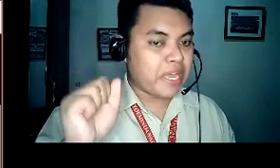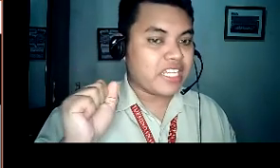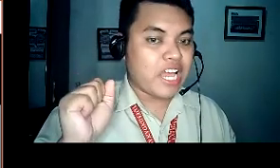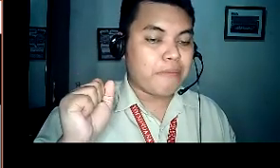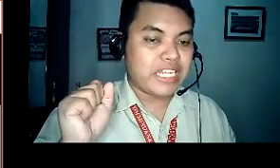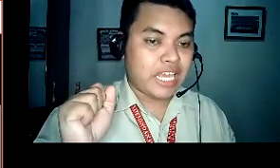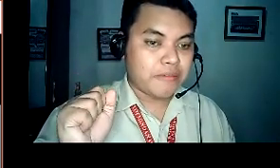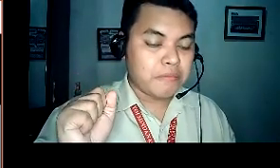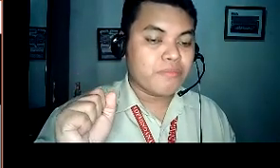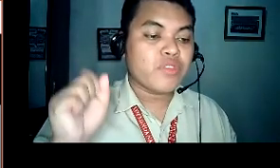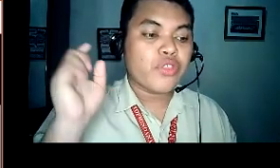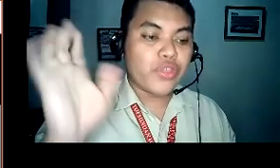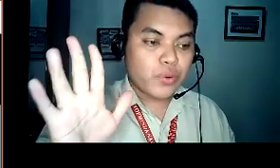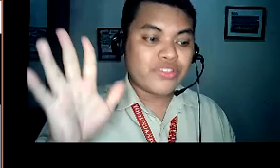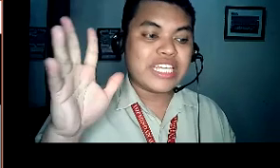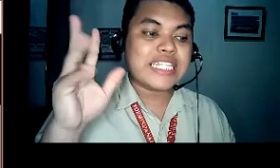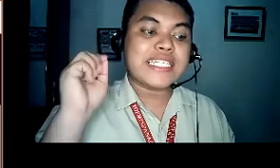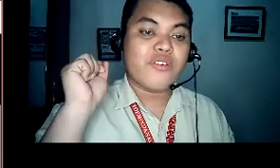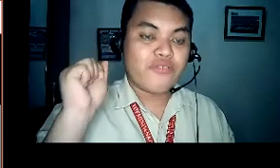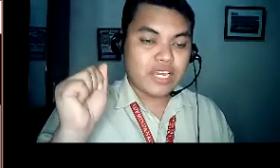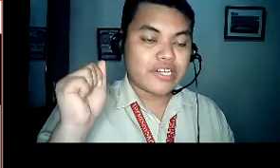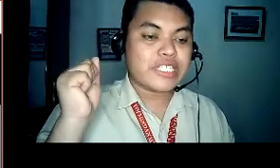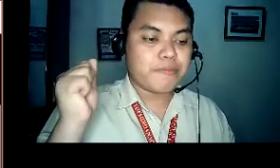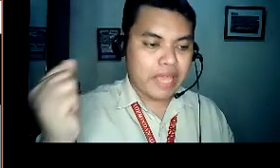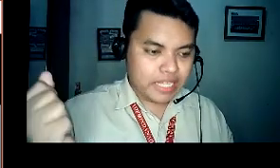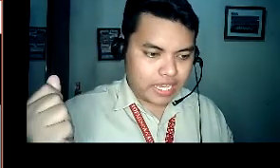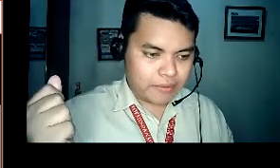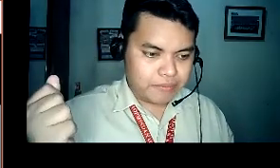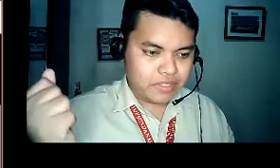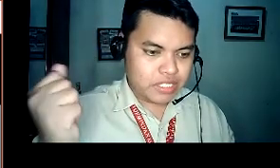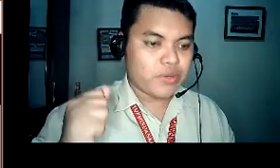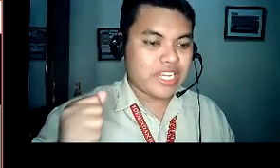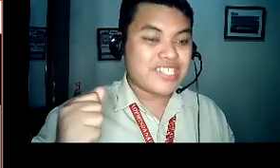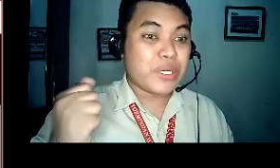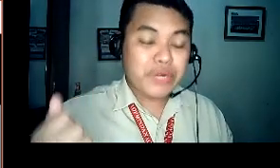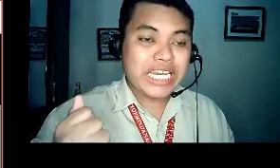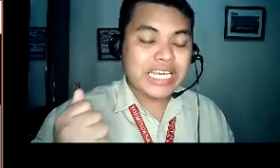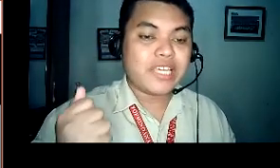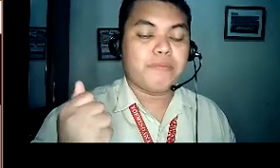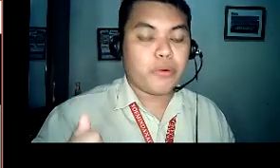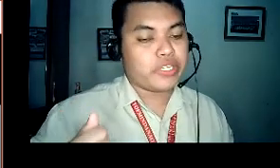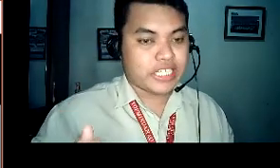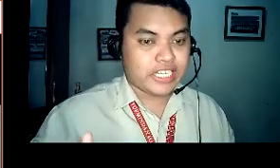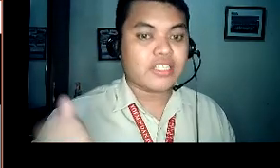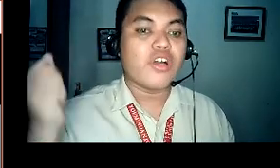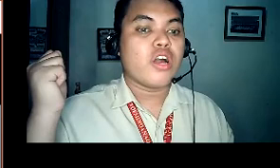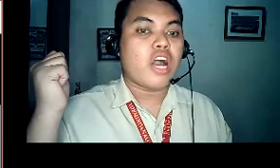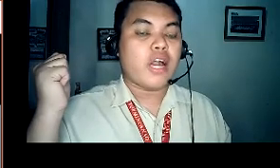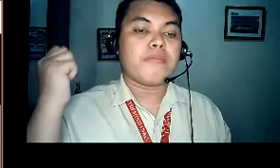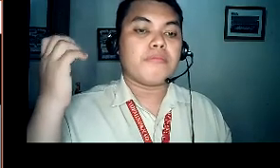just spell it out my name through this finger spelling. So it is really